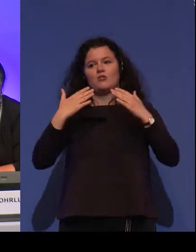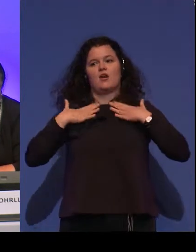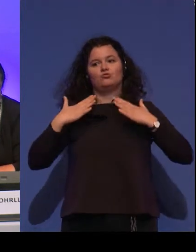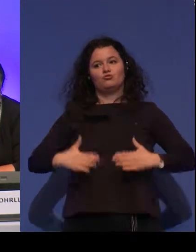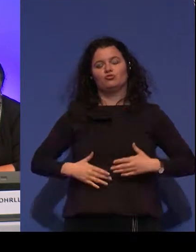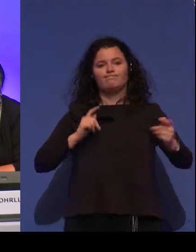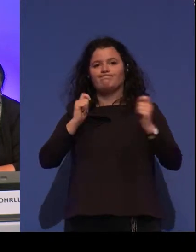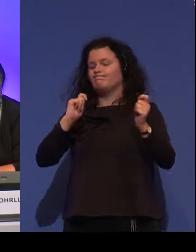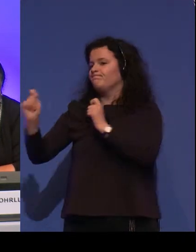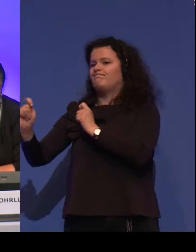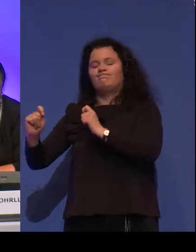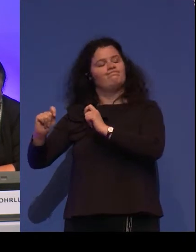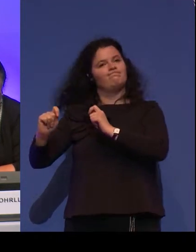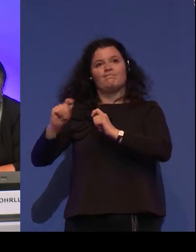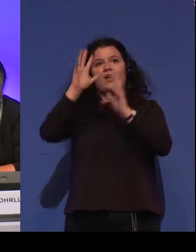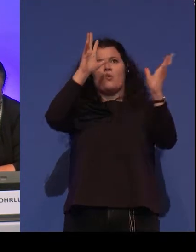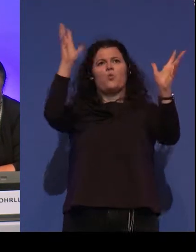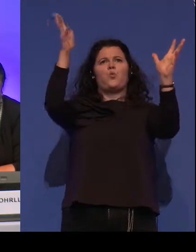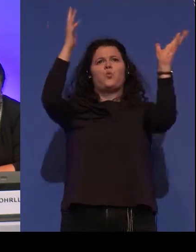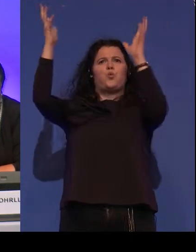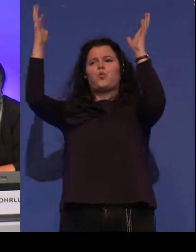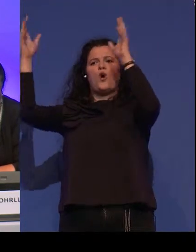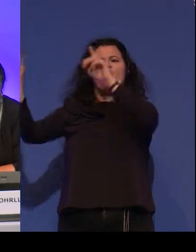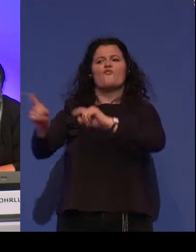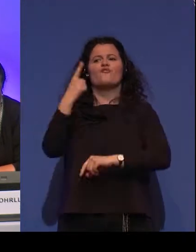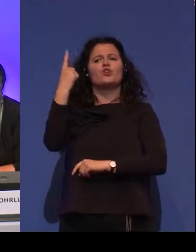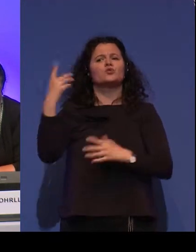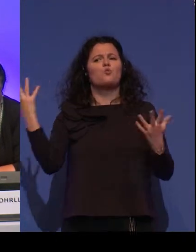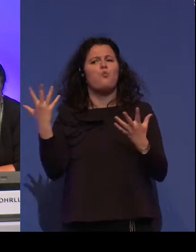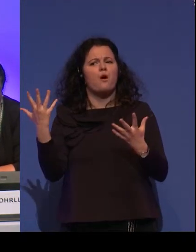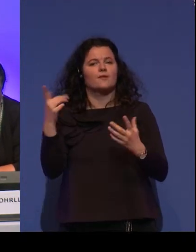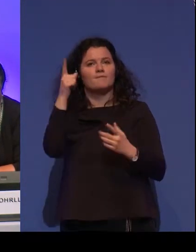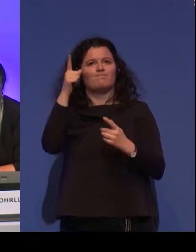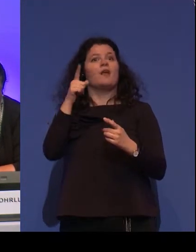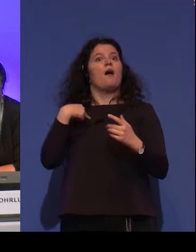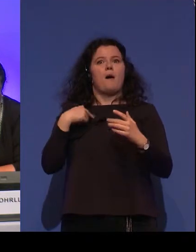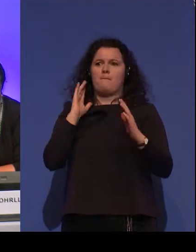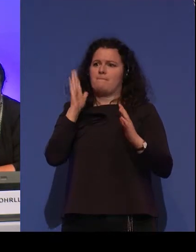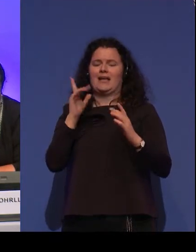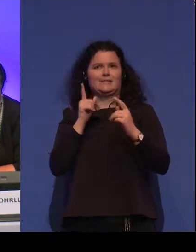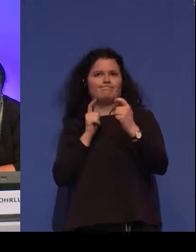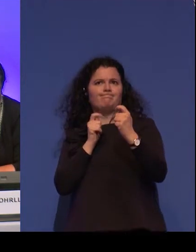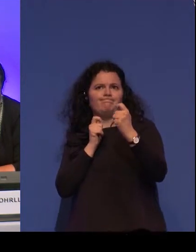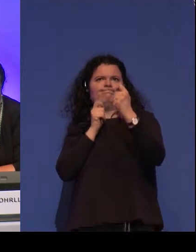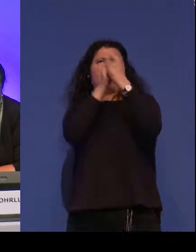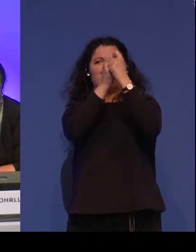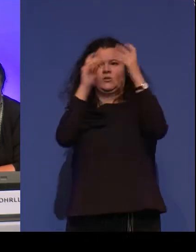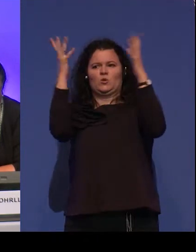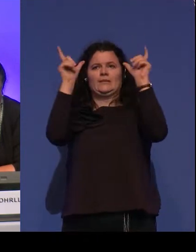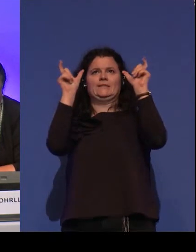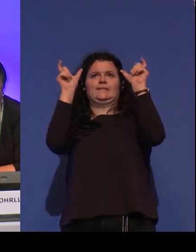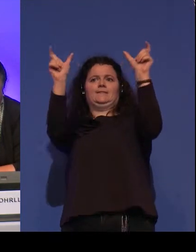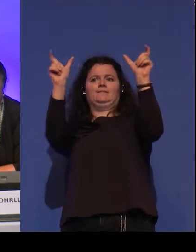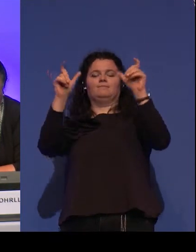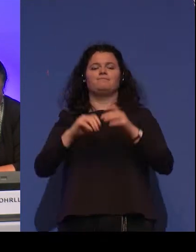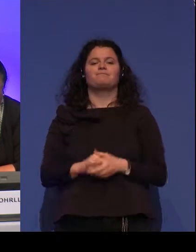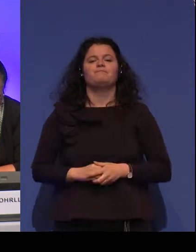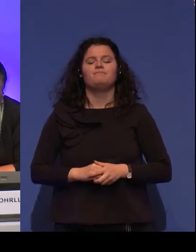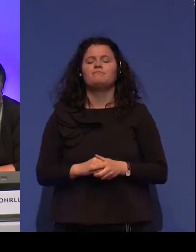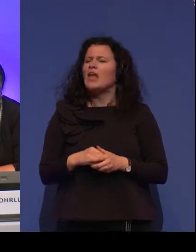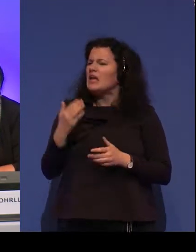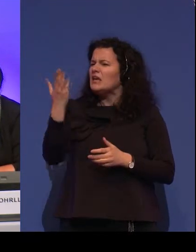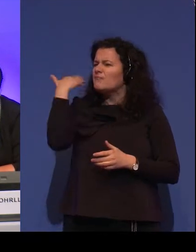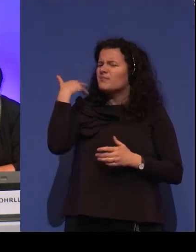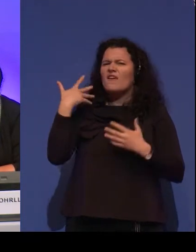adapt to climate change is to invest in early warning services. WMO was just hosting a